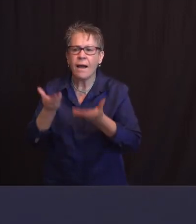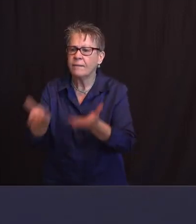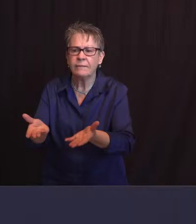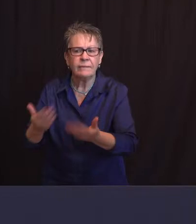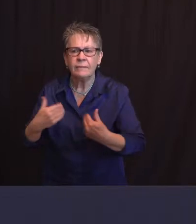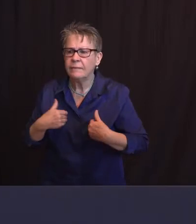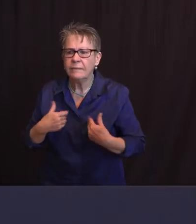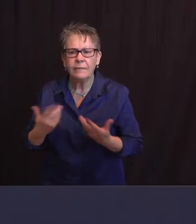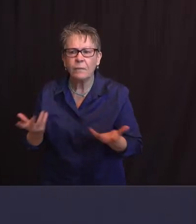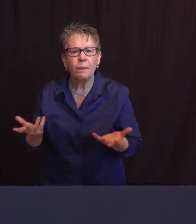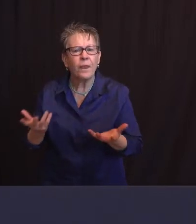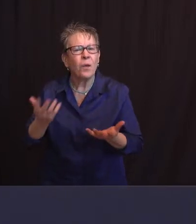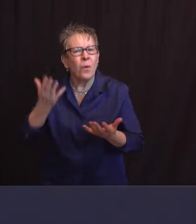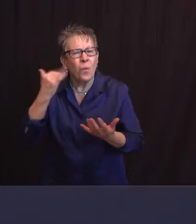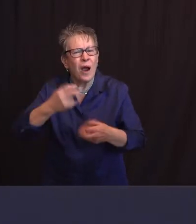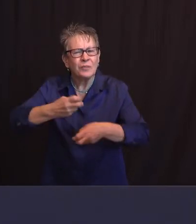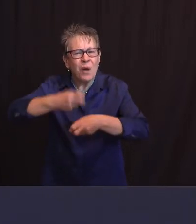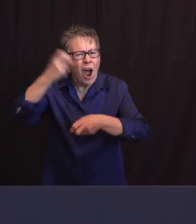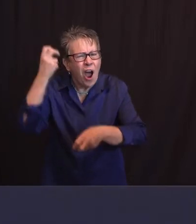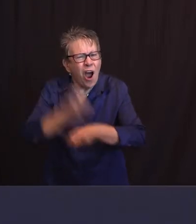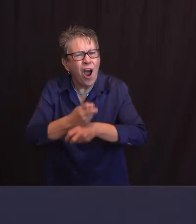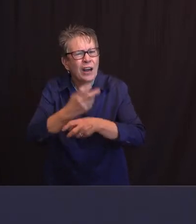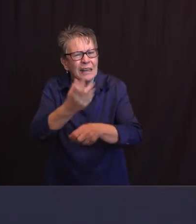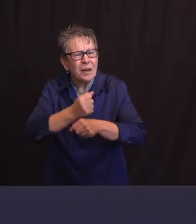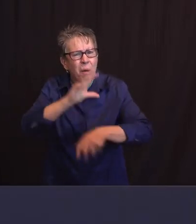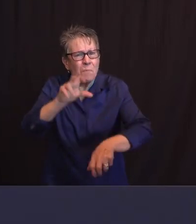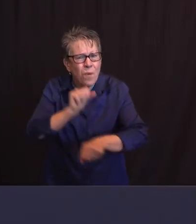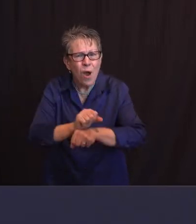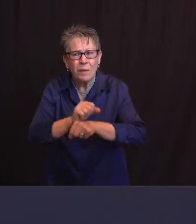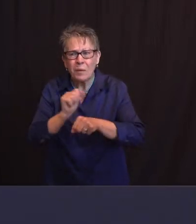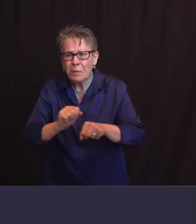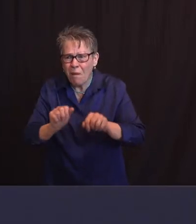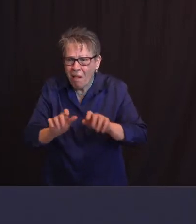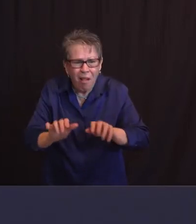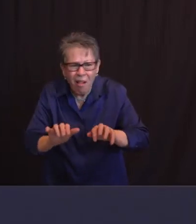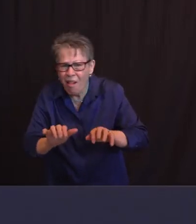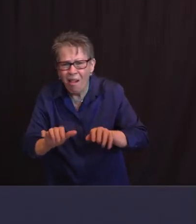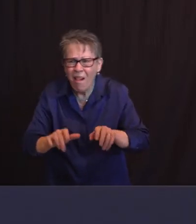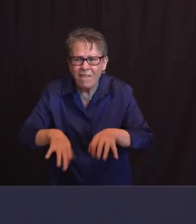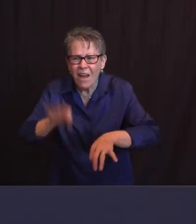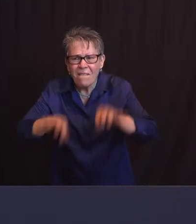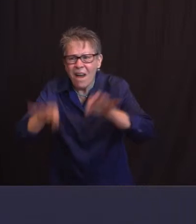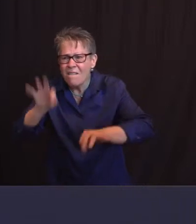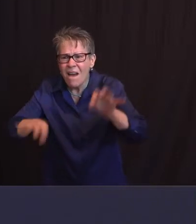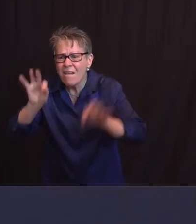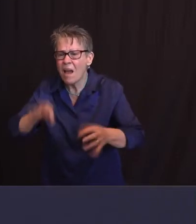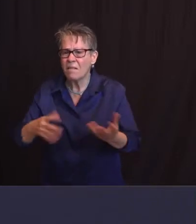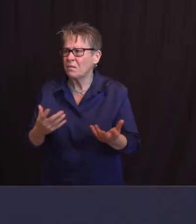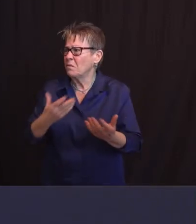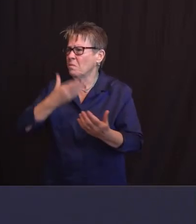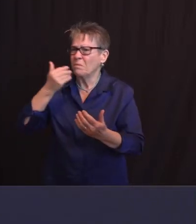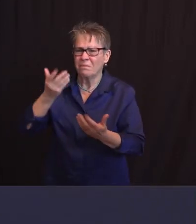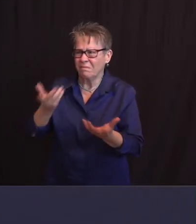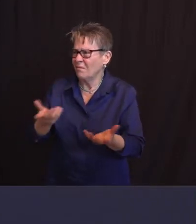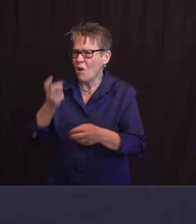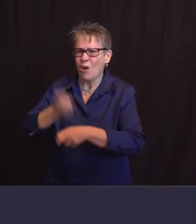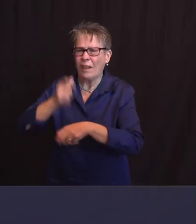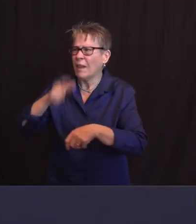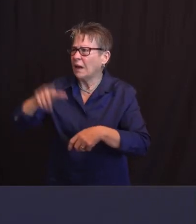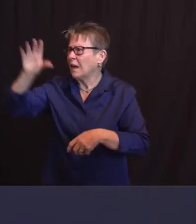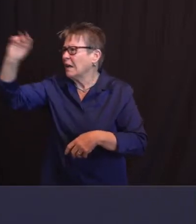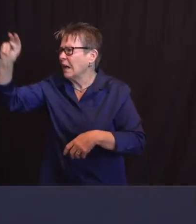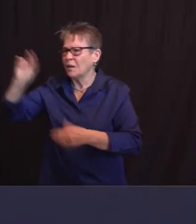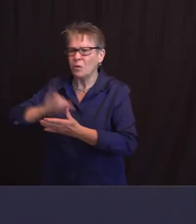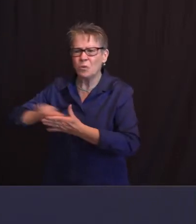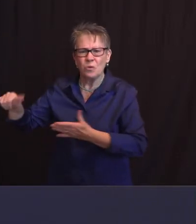is it an issue to get an appointment here when it does seem to be going smoothly in neighboring areas? You're going to forgive me